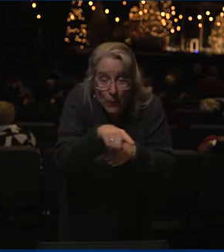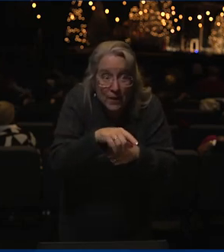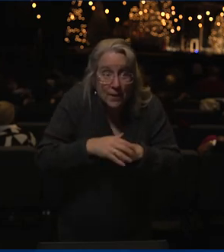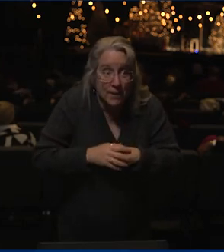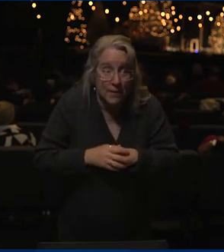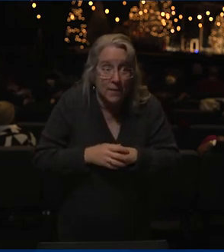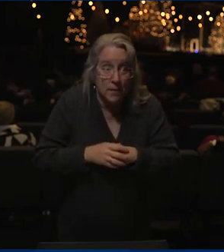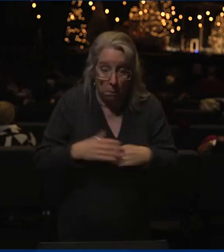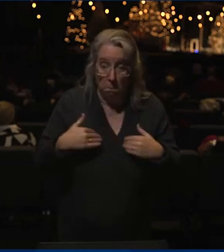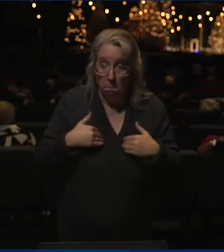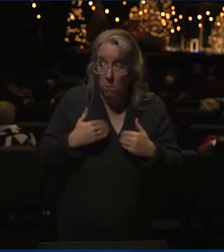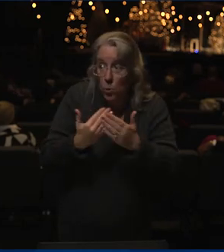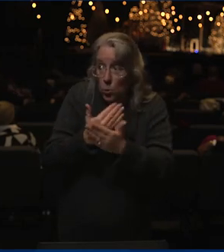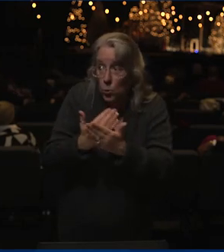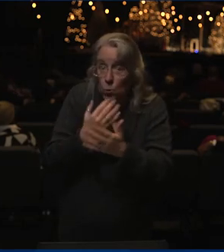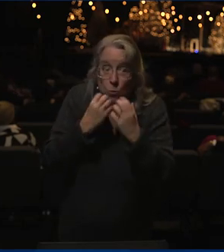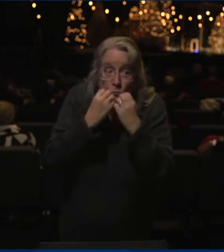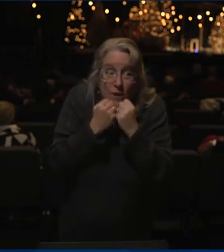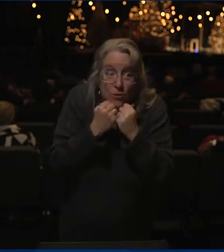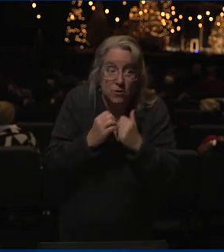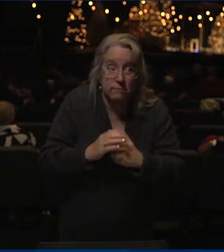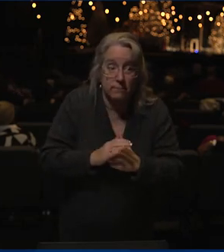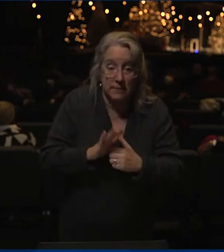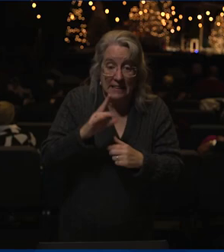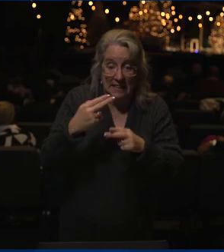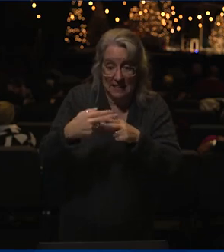There is a new treasure, and his name is Jesus.